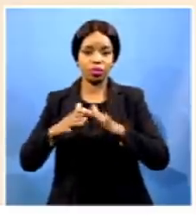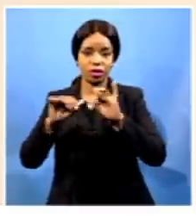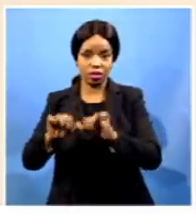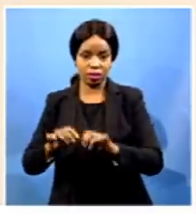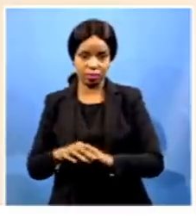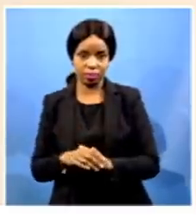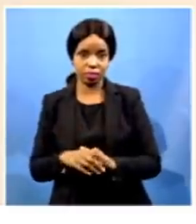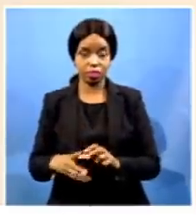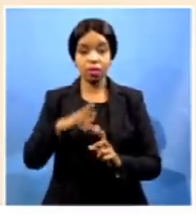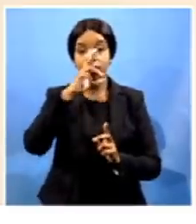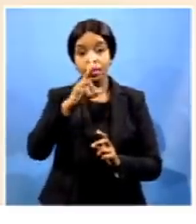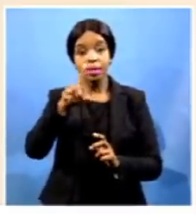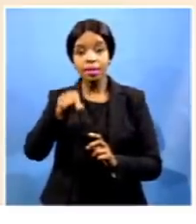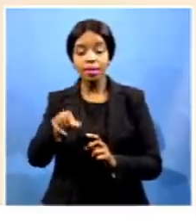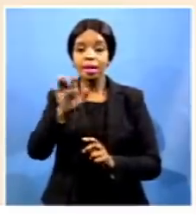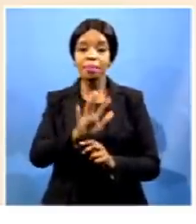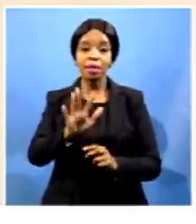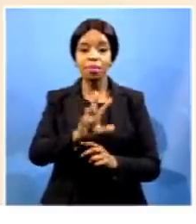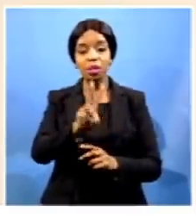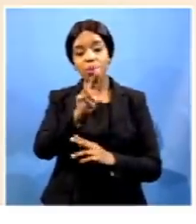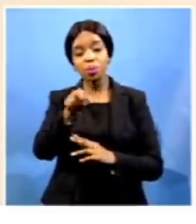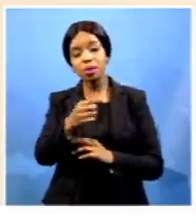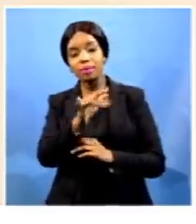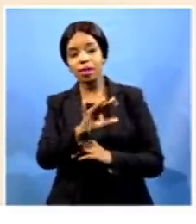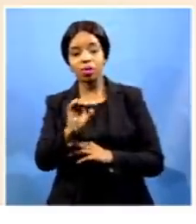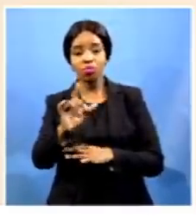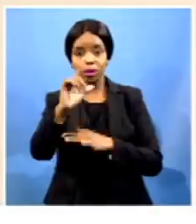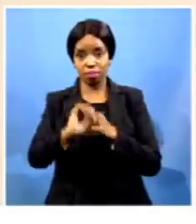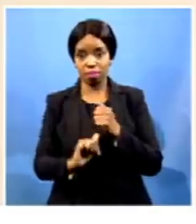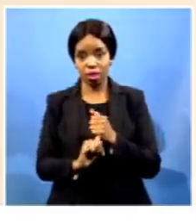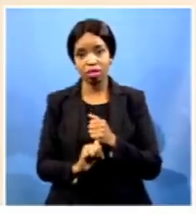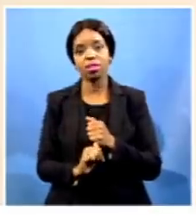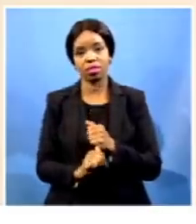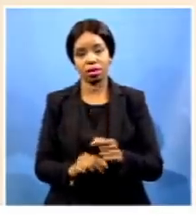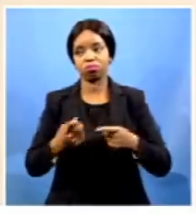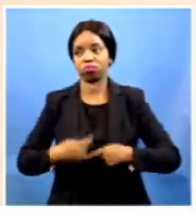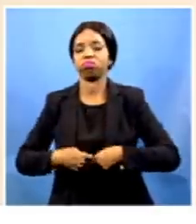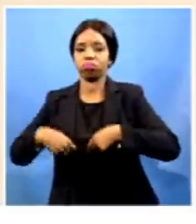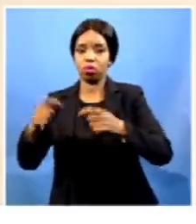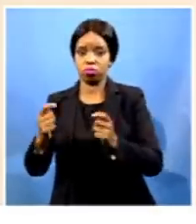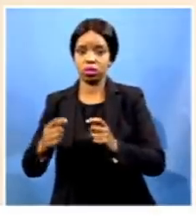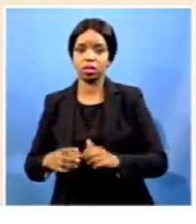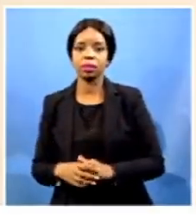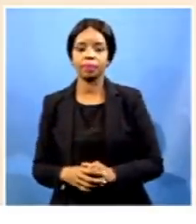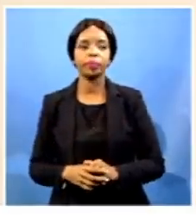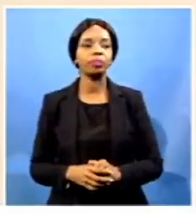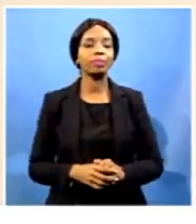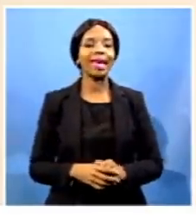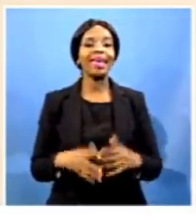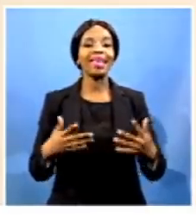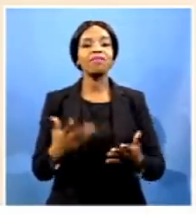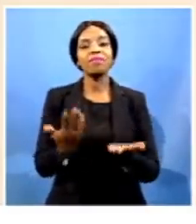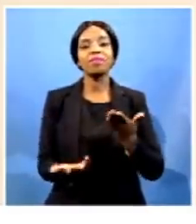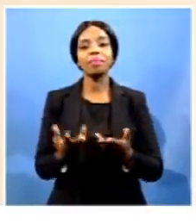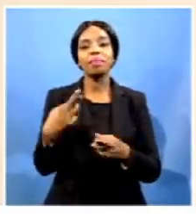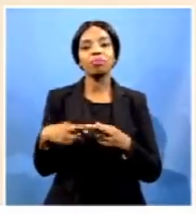5 to 10,000 rands a month. Now, those are running costs. Now, if you're running a business renting from